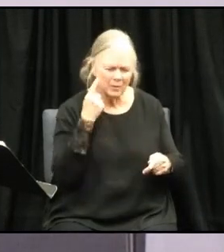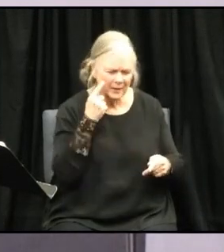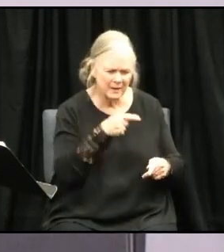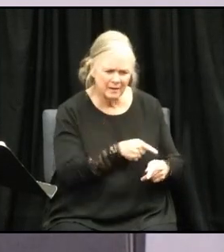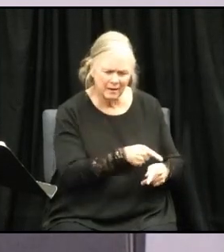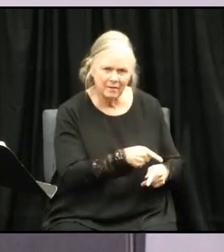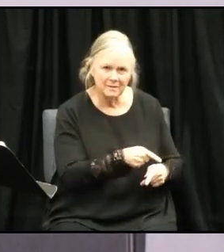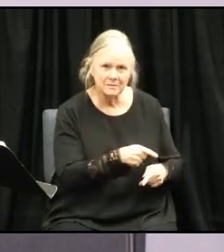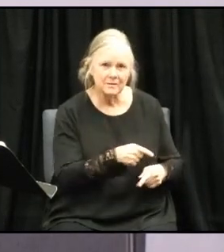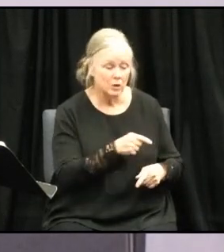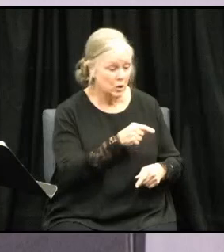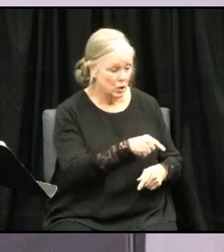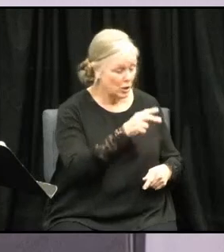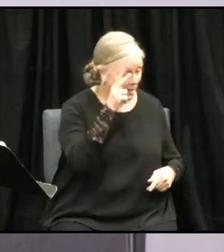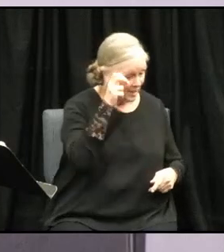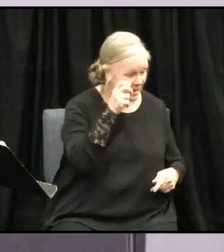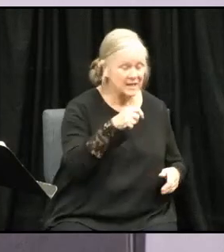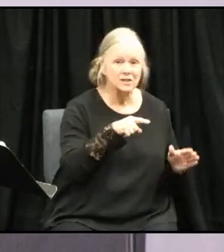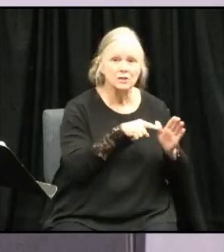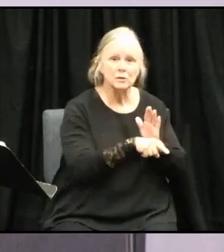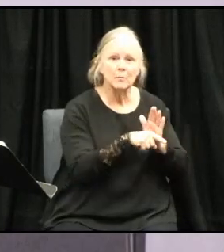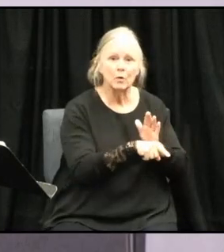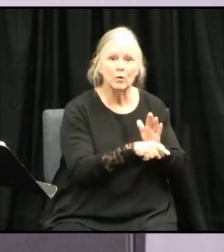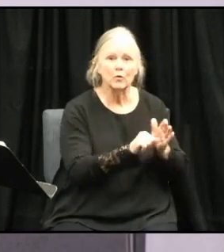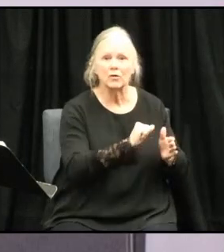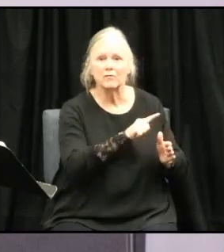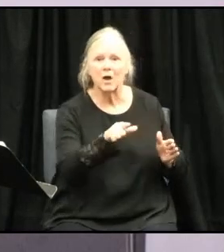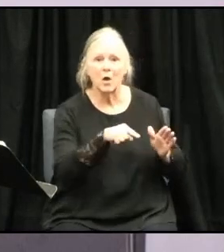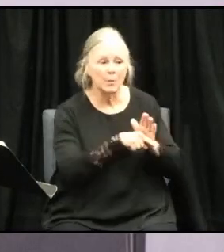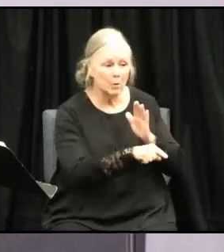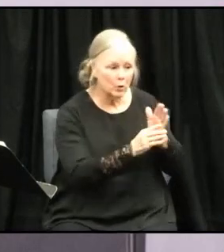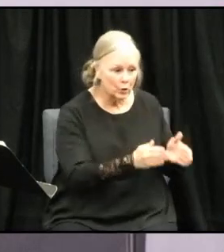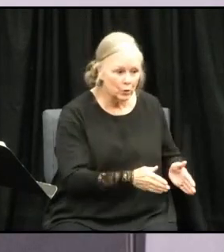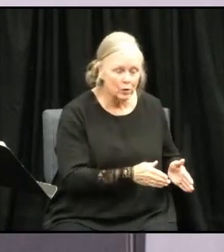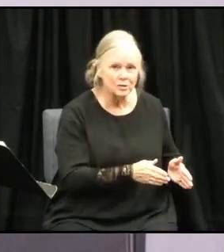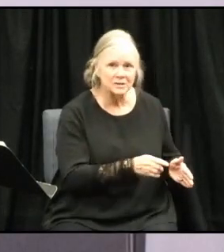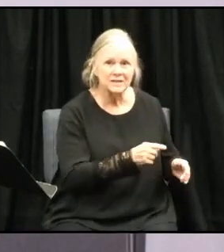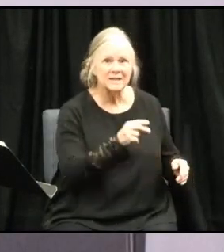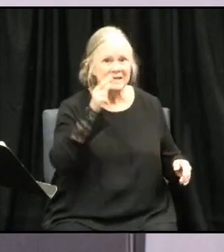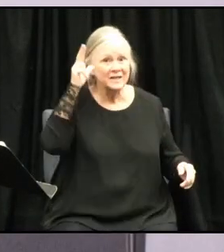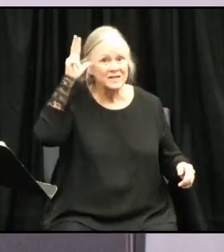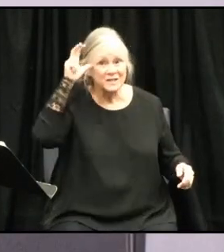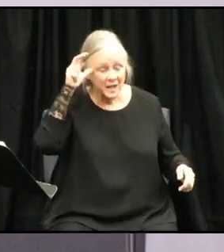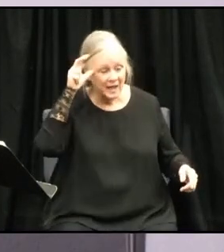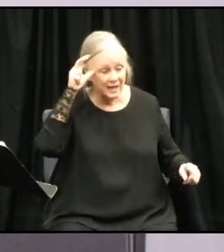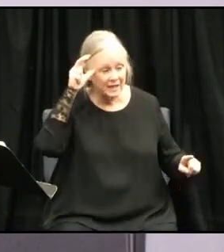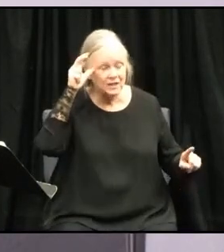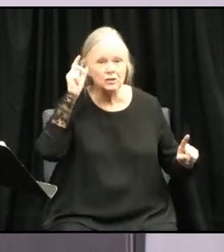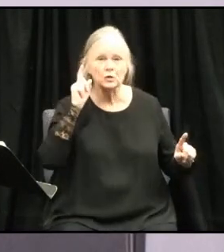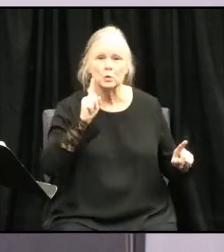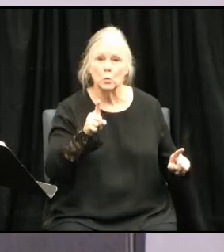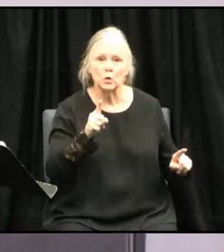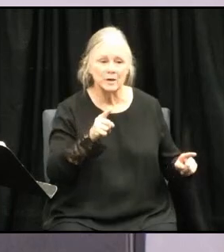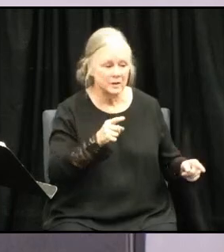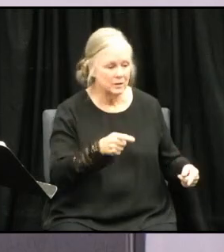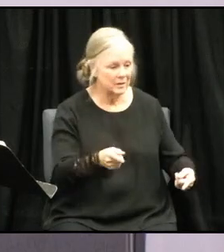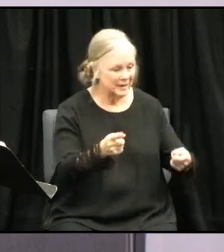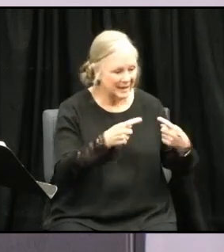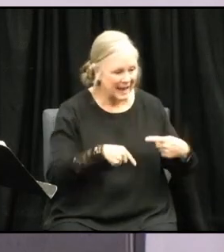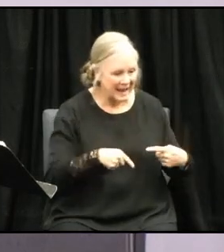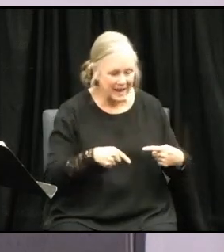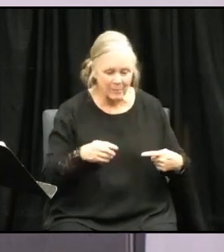not the murderer of all murderers? Is Satan not the one who came to seek, whom he